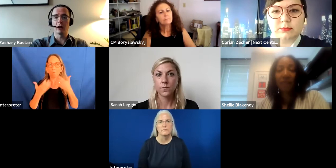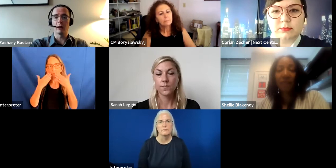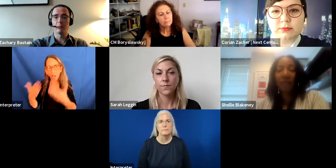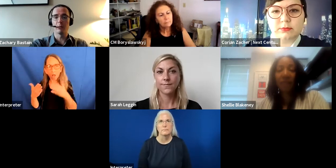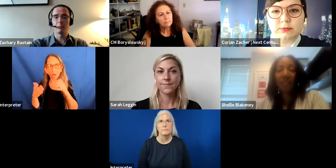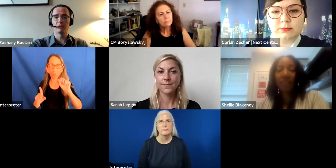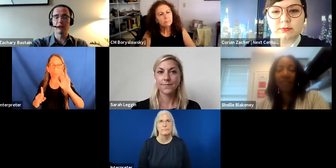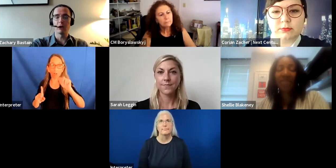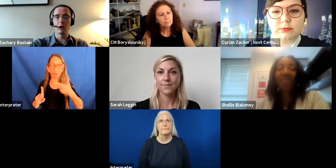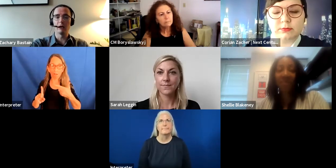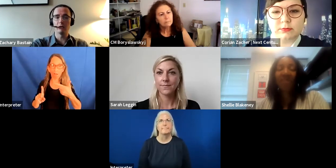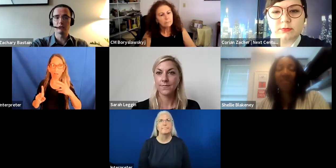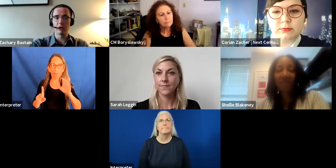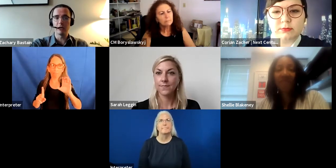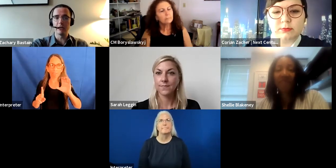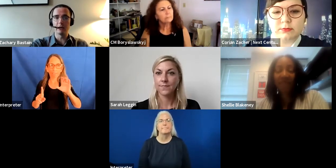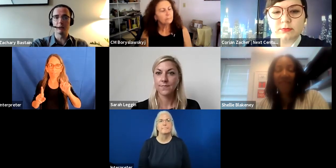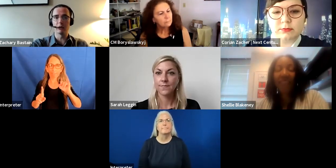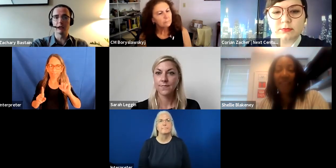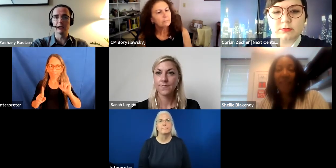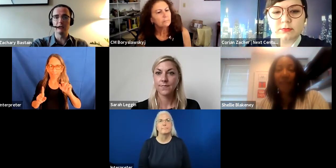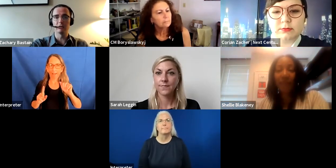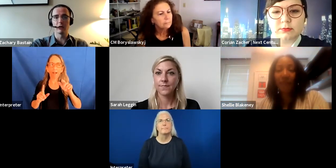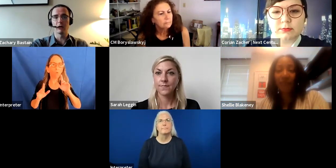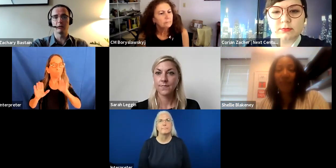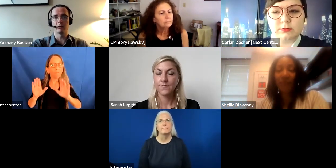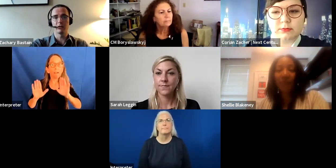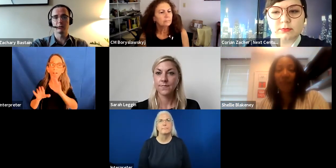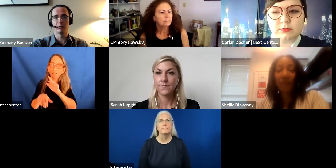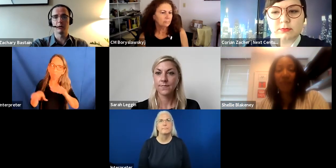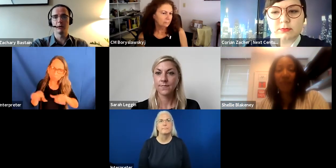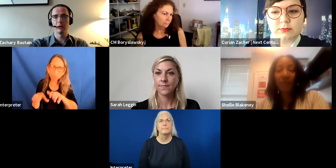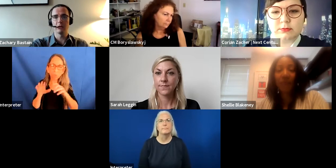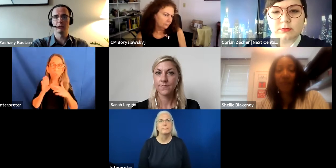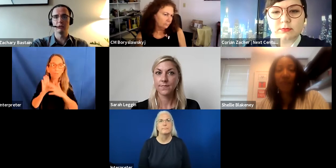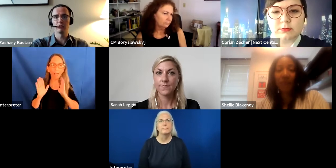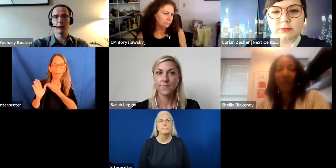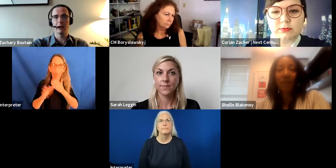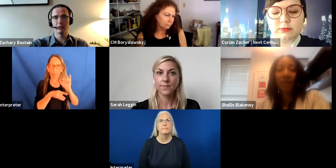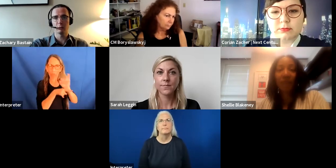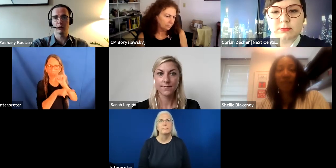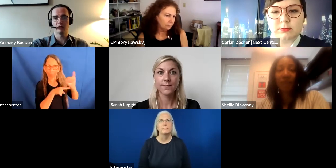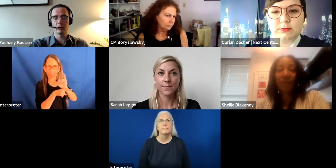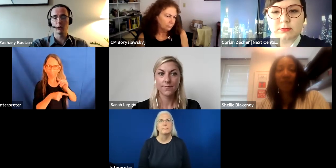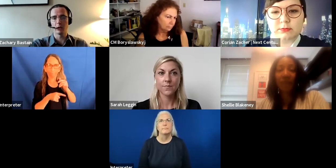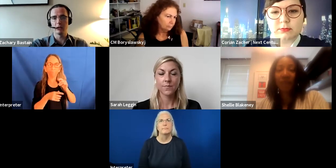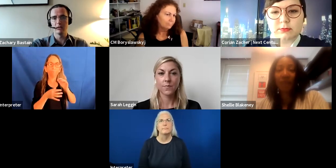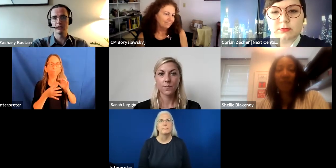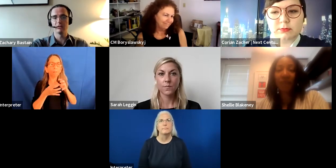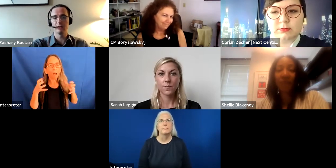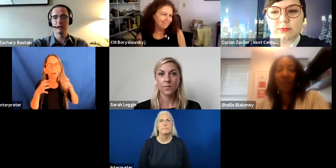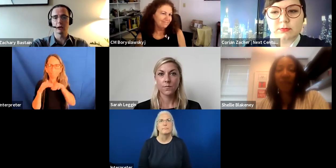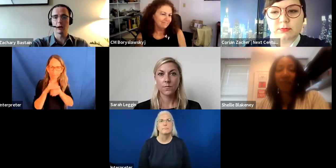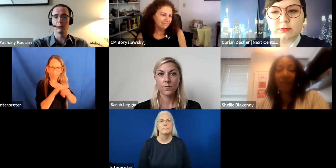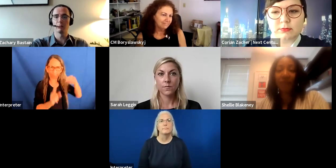great job representing our industry and really leads on a lot of accessibility issues. So accesswireless.org